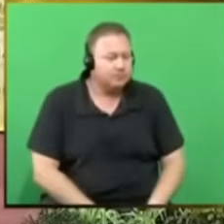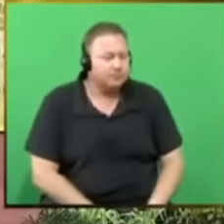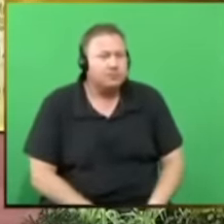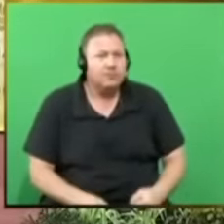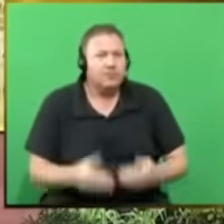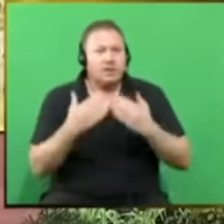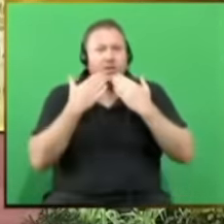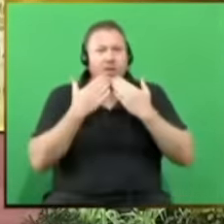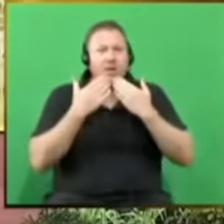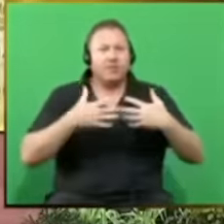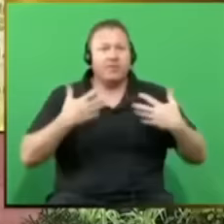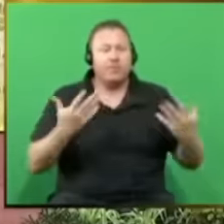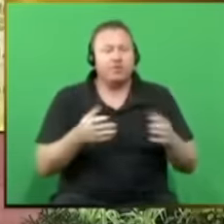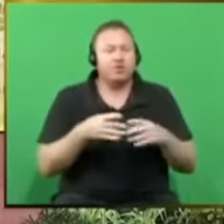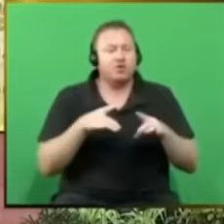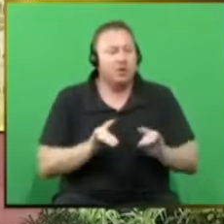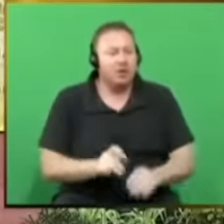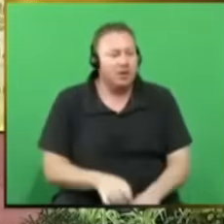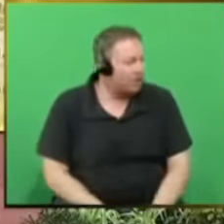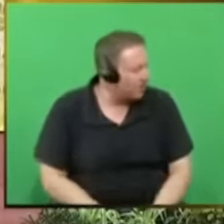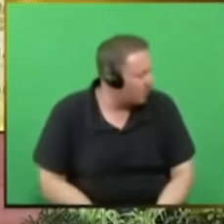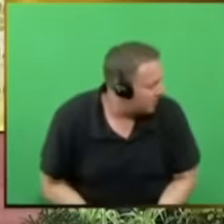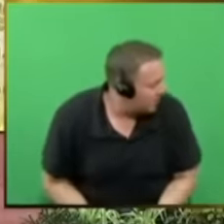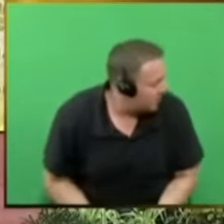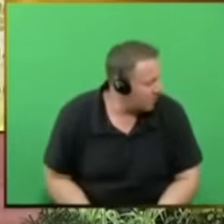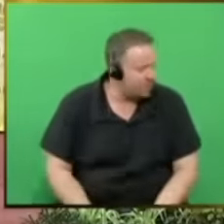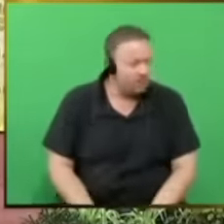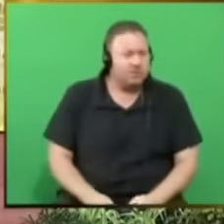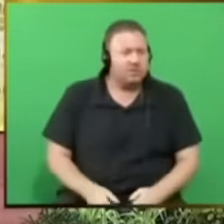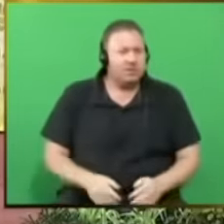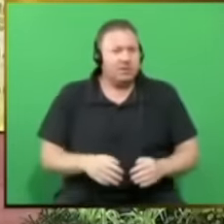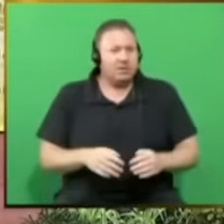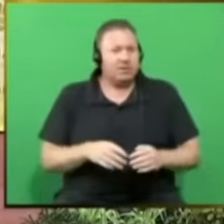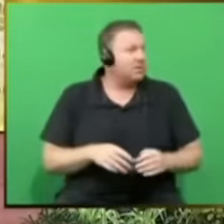Thank you very much, Chair. Mr. President,